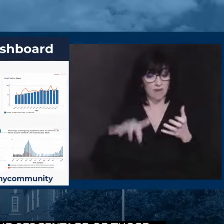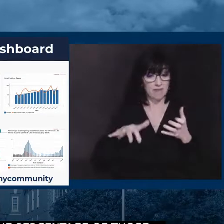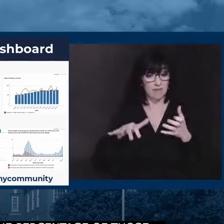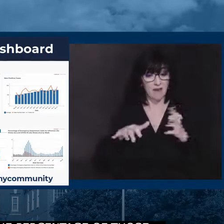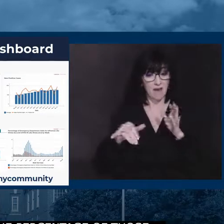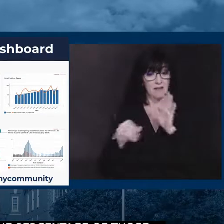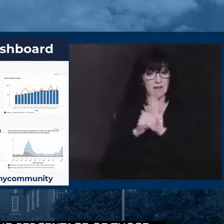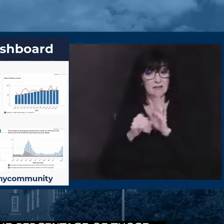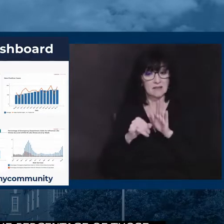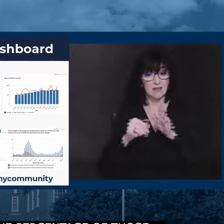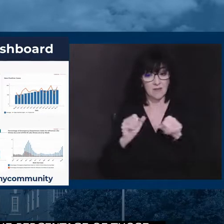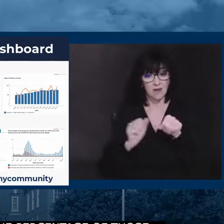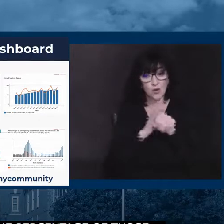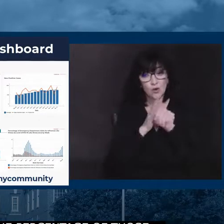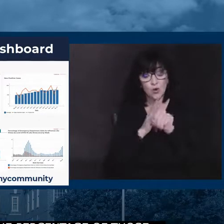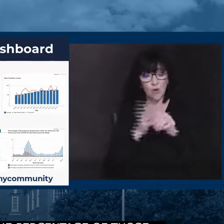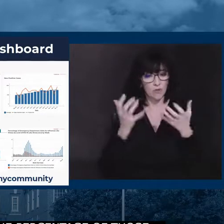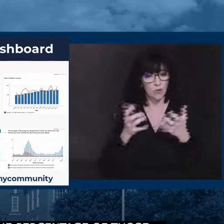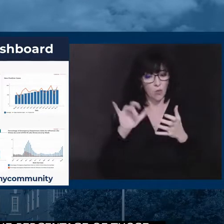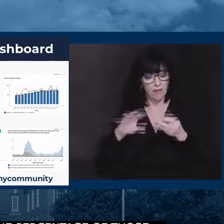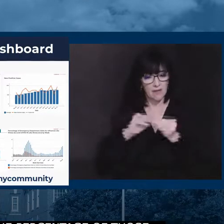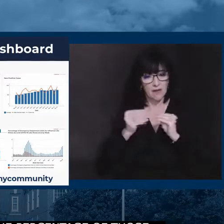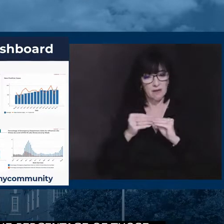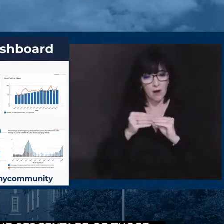by both